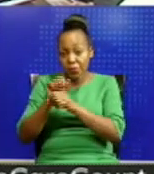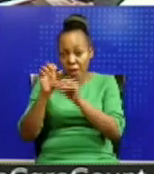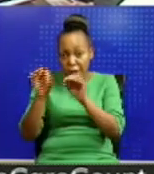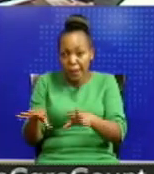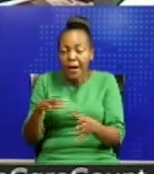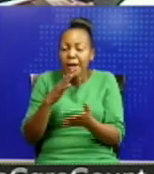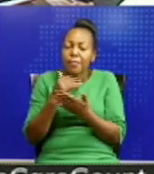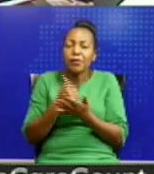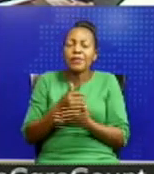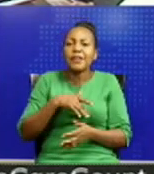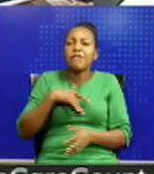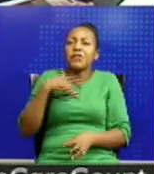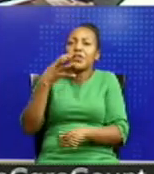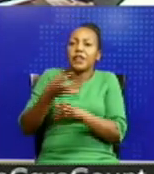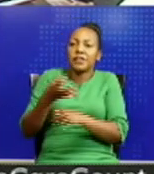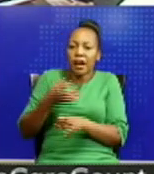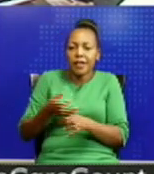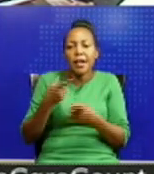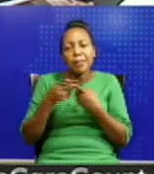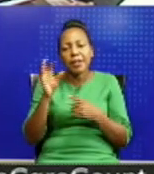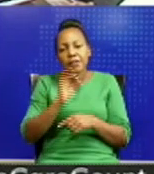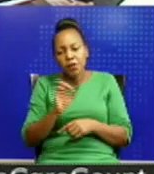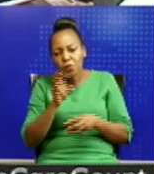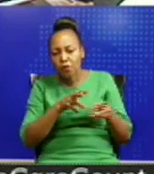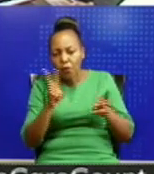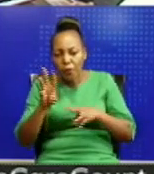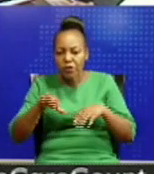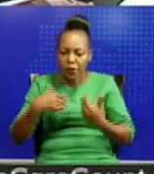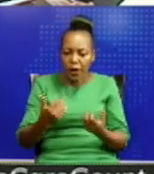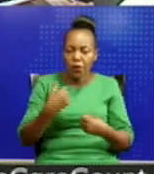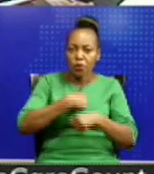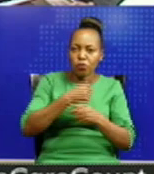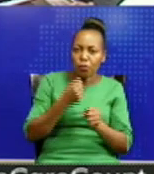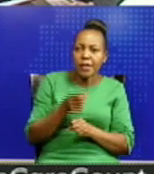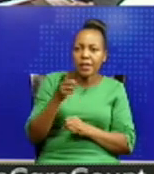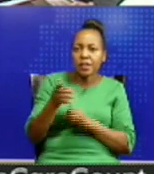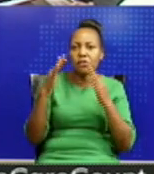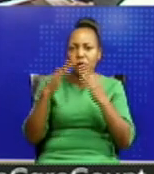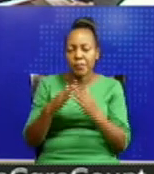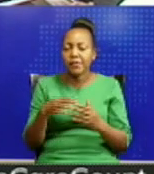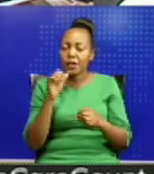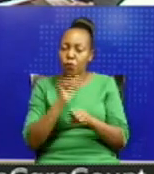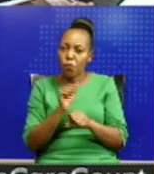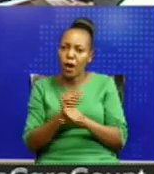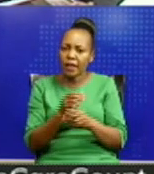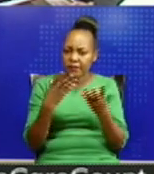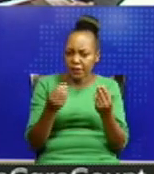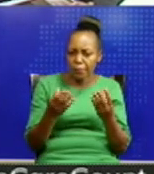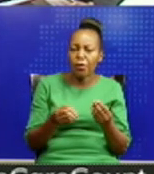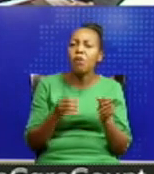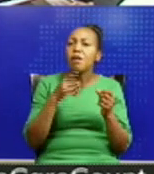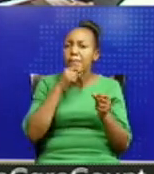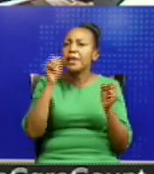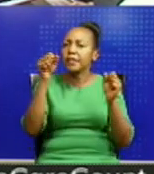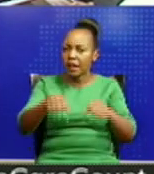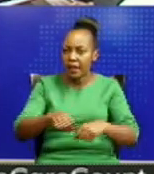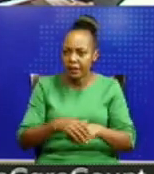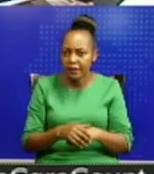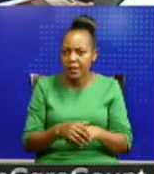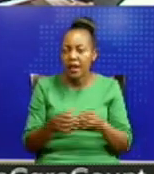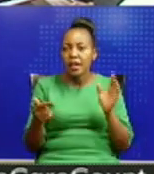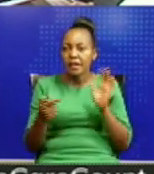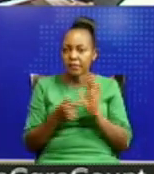if you had an easier way of making it so, so easy for the men, they would actually engage in unpaid care and domestic work? Yes, if it